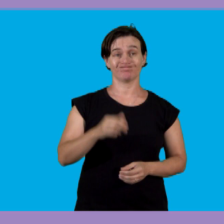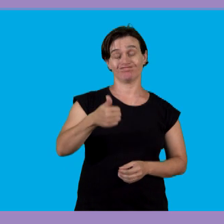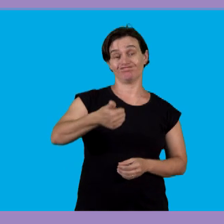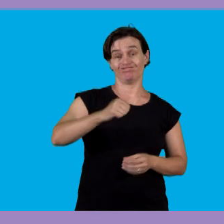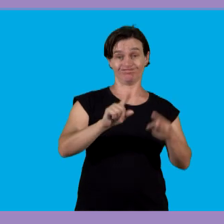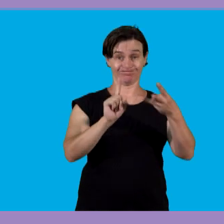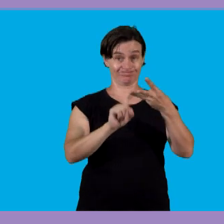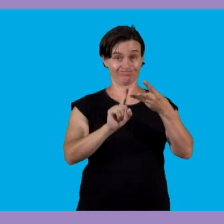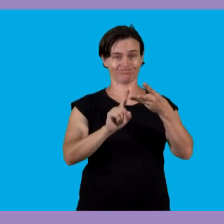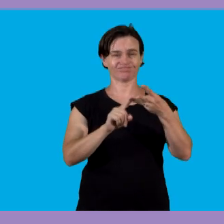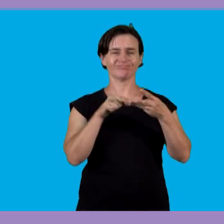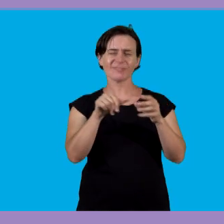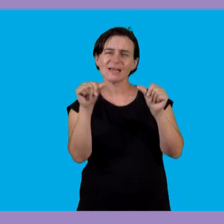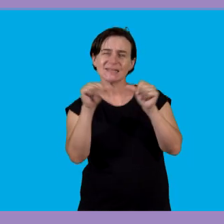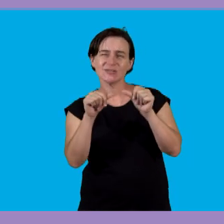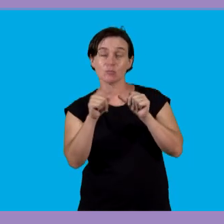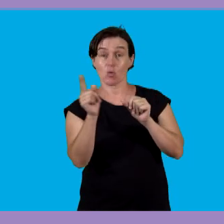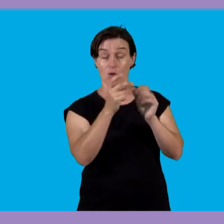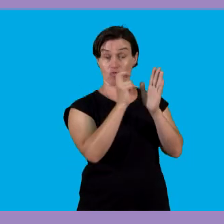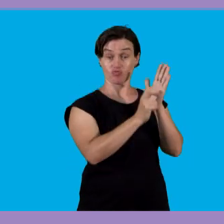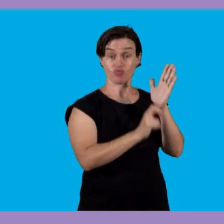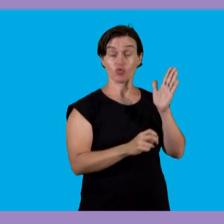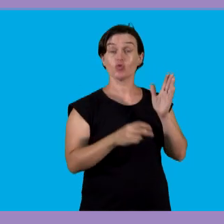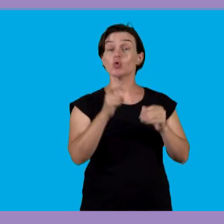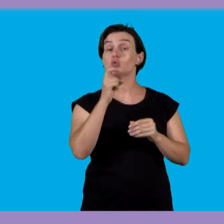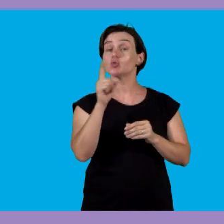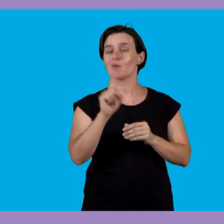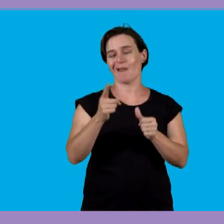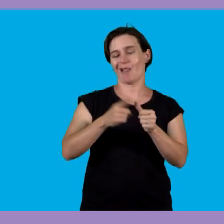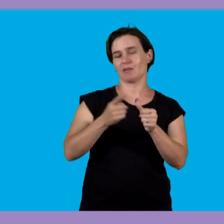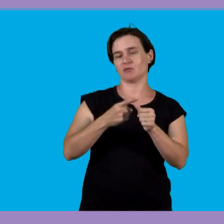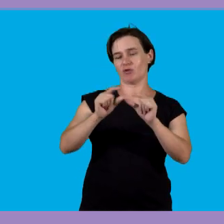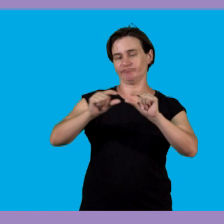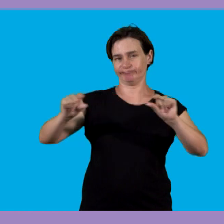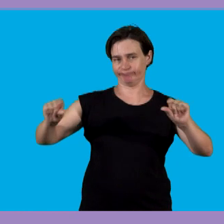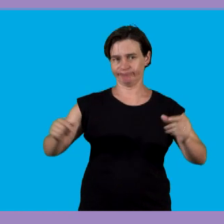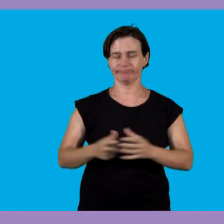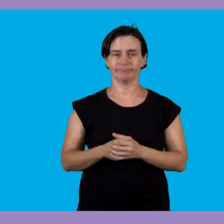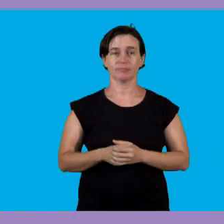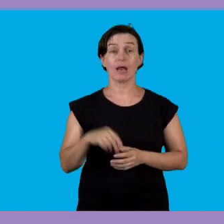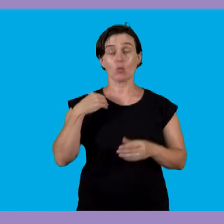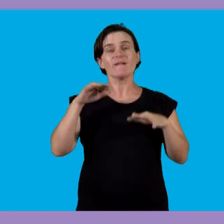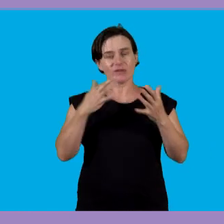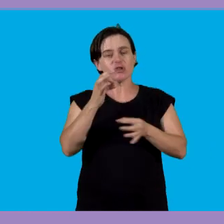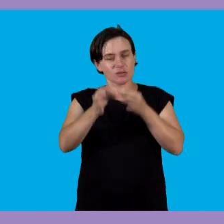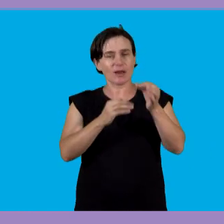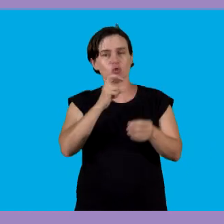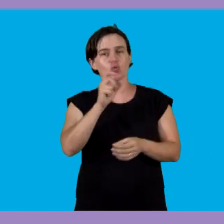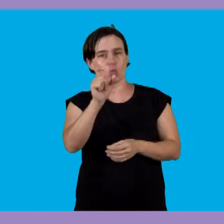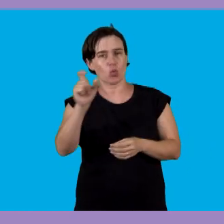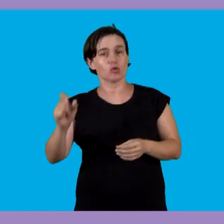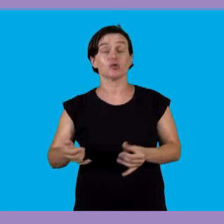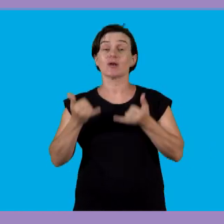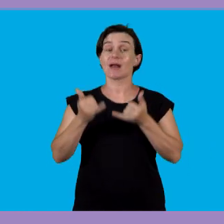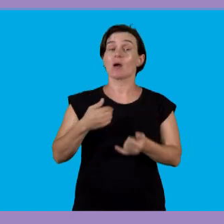Right, our next question there says, determine the rule in algebraic form. Now, since as well we've already described that rule in words, we can